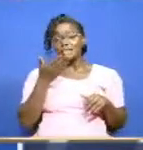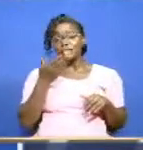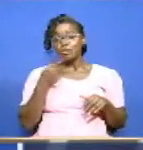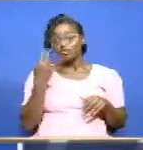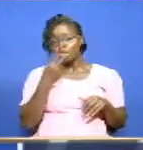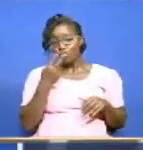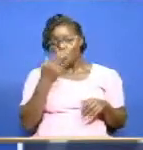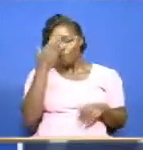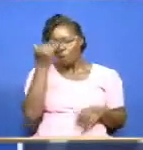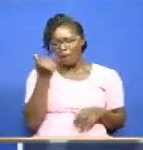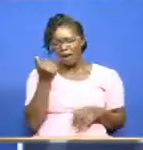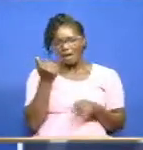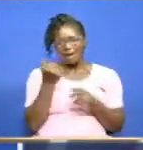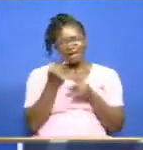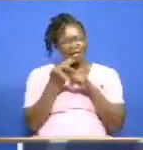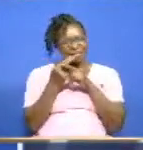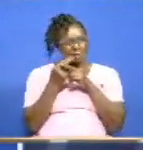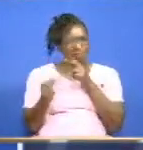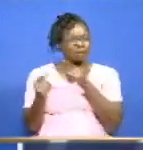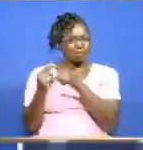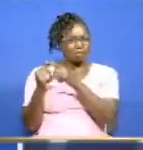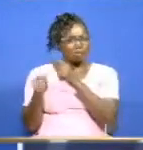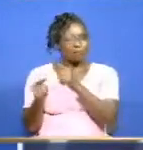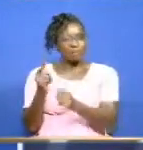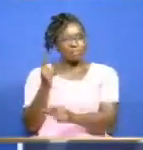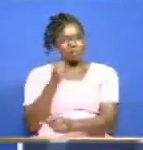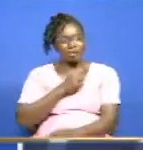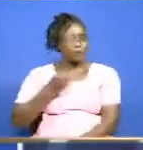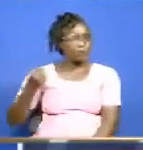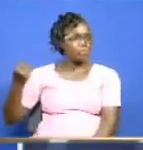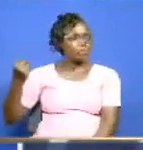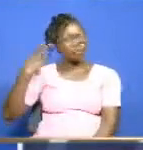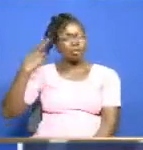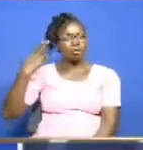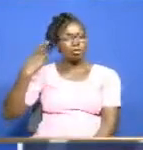why she was brutally murdered. Reporting for